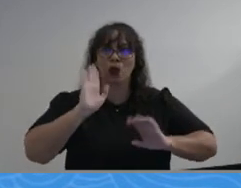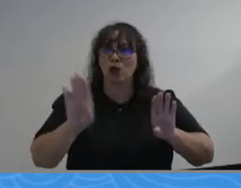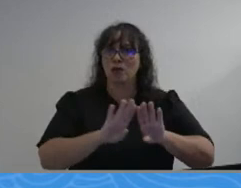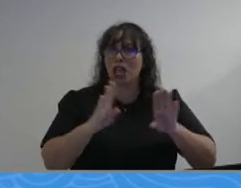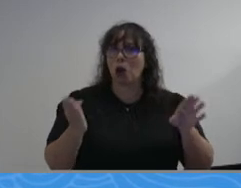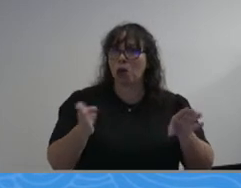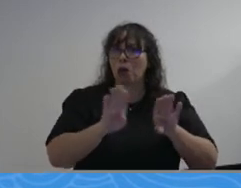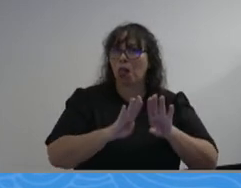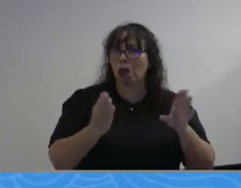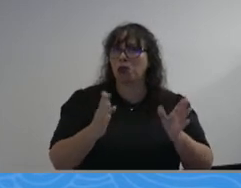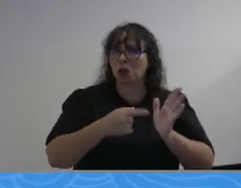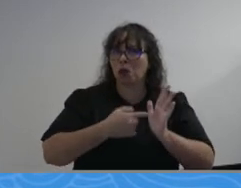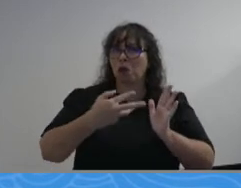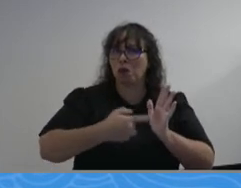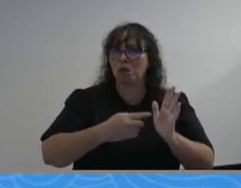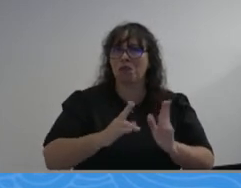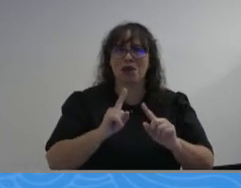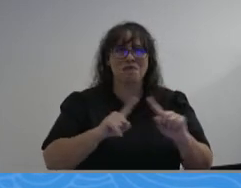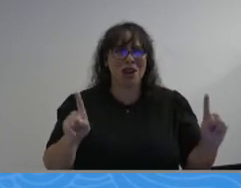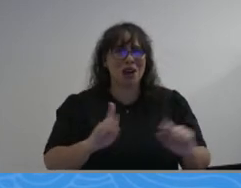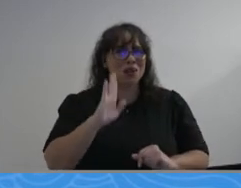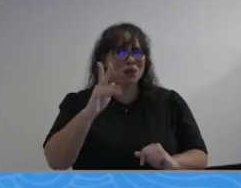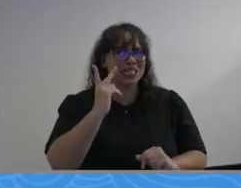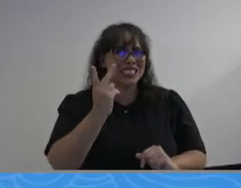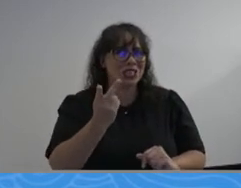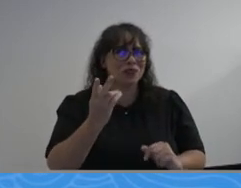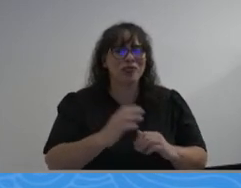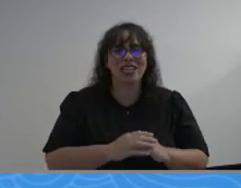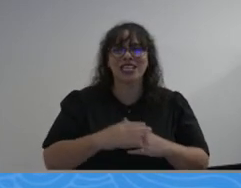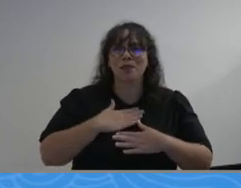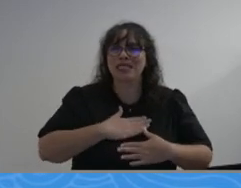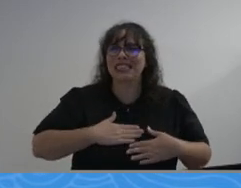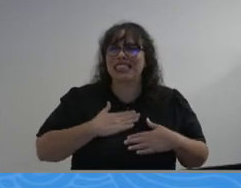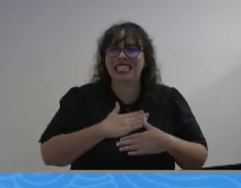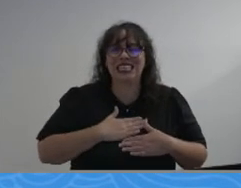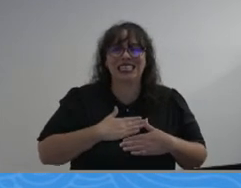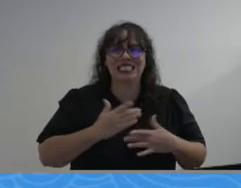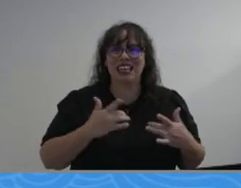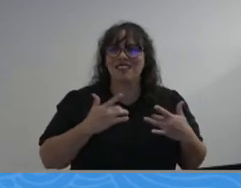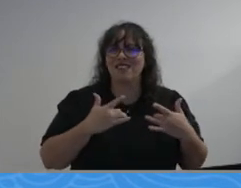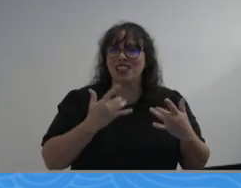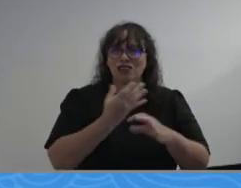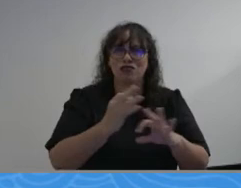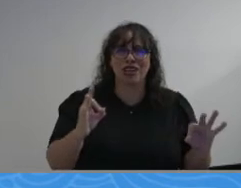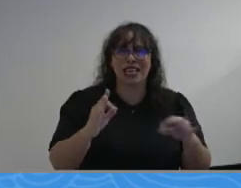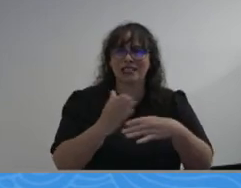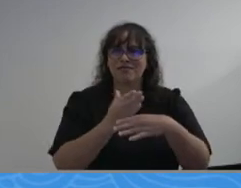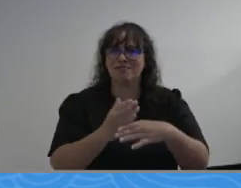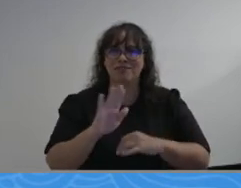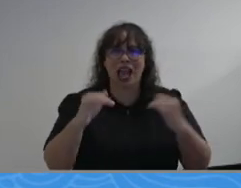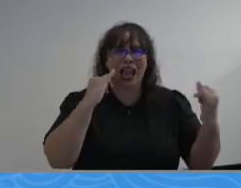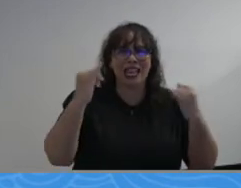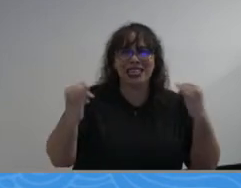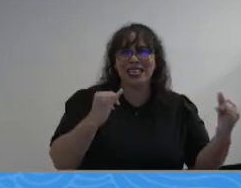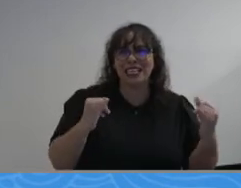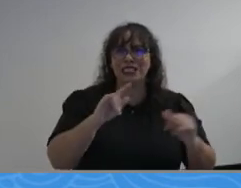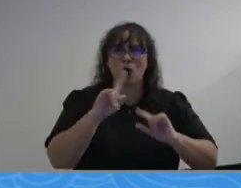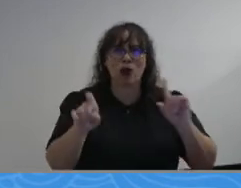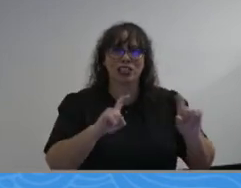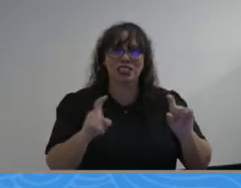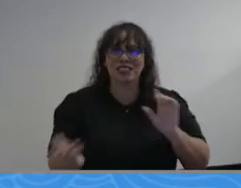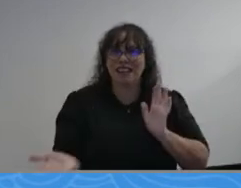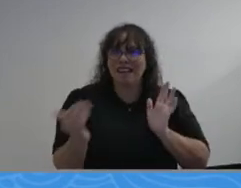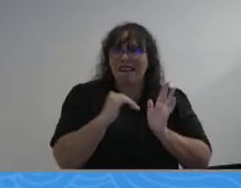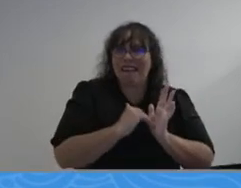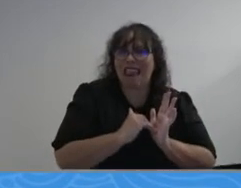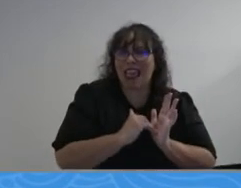closed periodically, but we'll see you there. So please feel free to share your ideas and questions. Again, thank you for